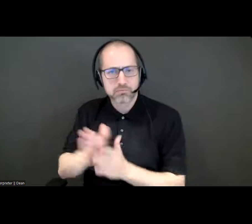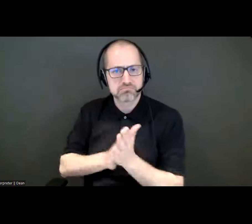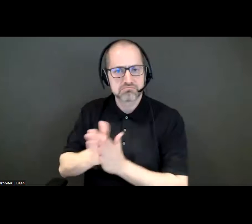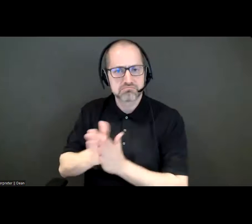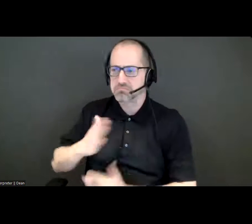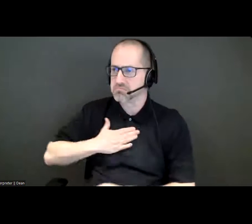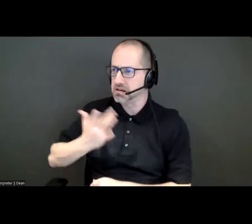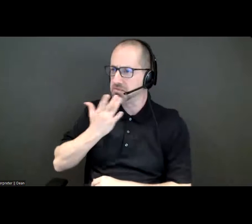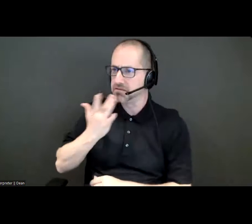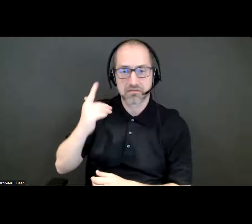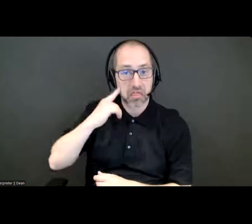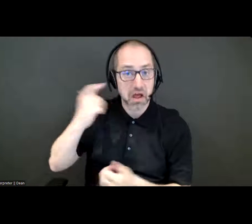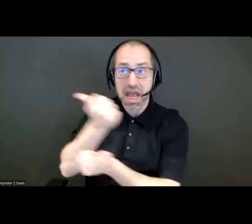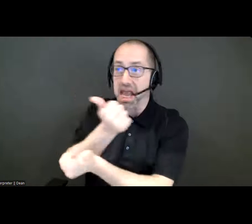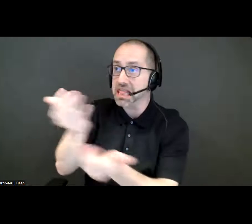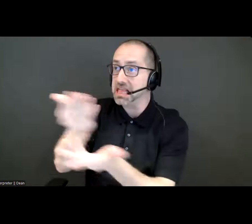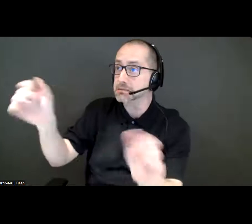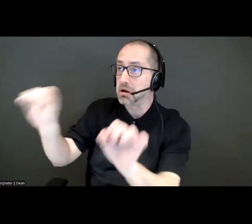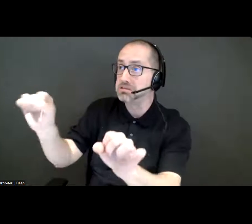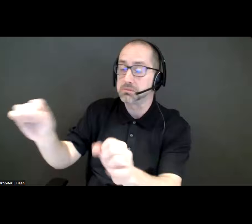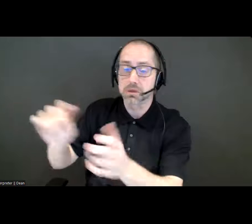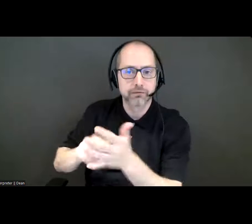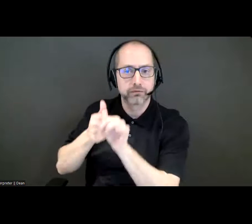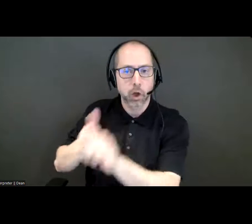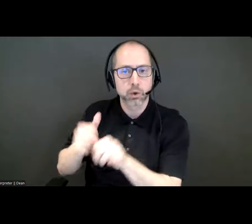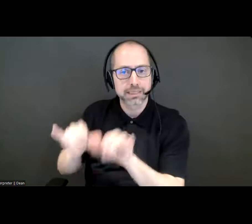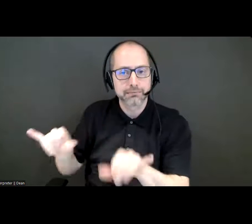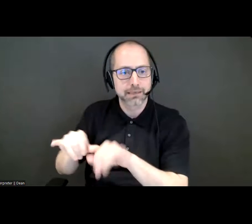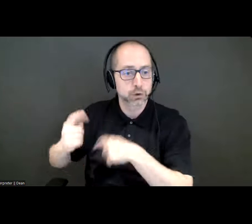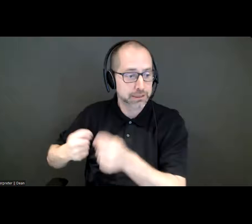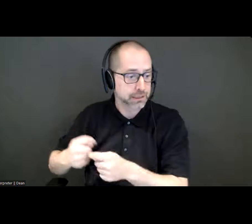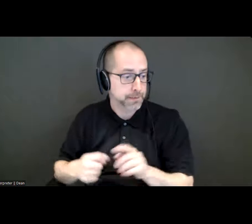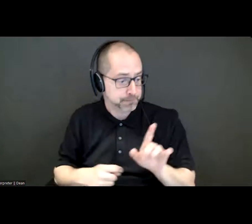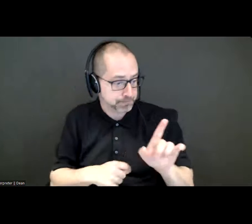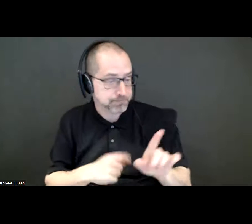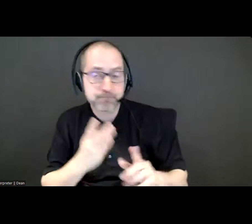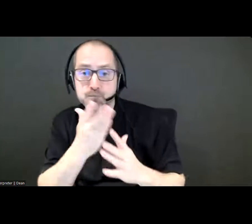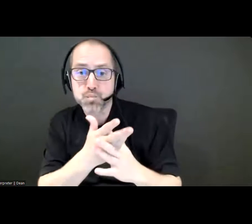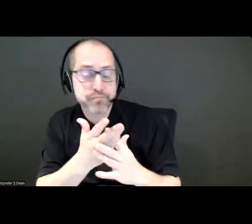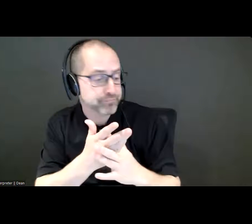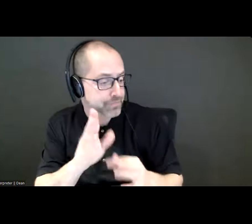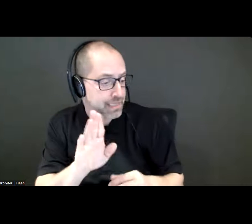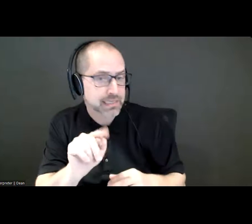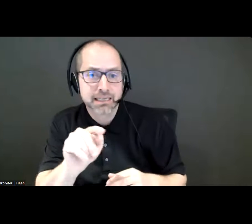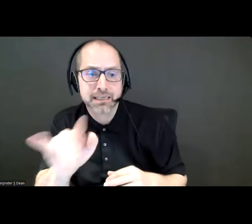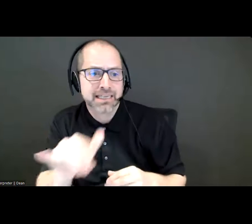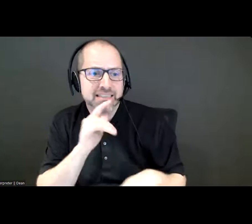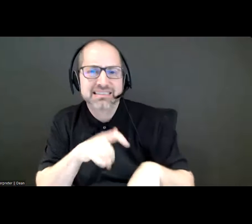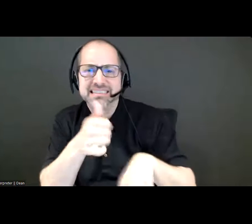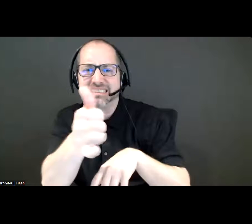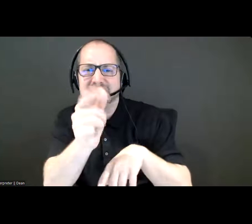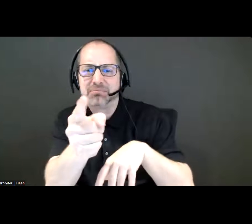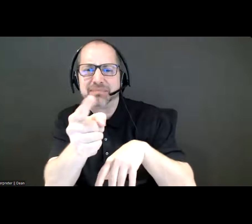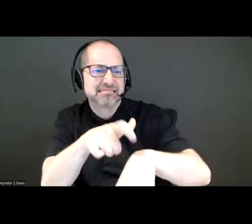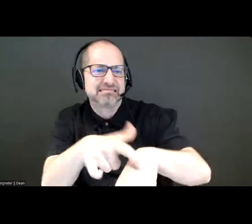was possible. We didn't have to go by tradition. So can I just interrupt? Yeah. We're finished the 10-minute mark, so